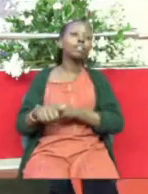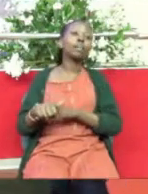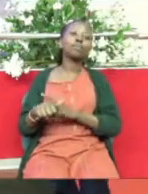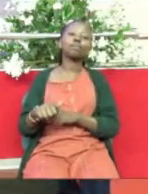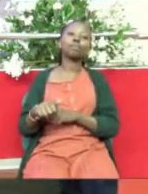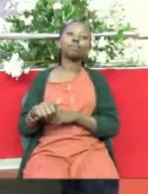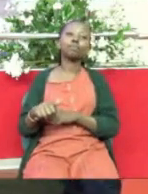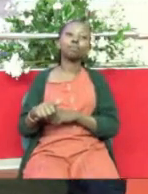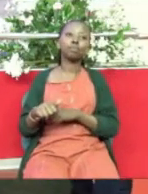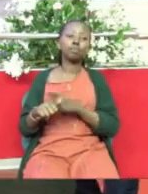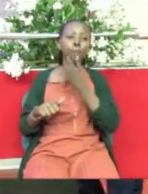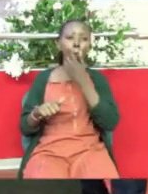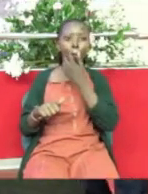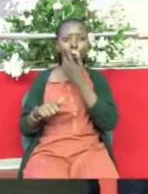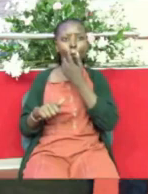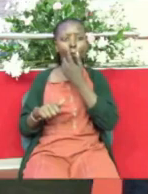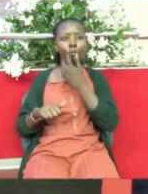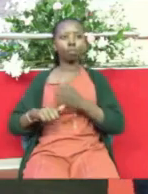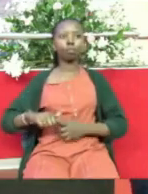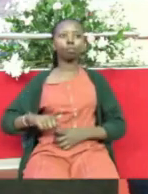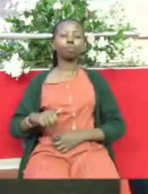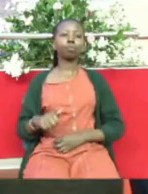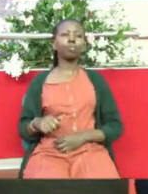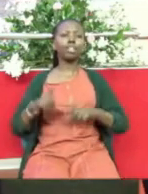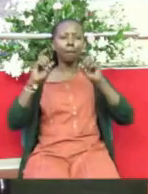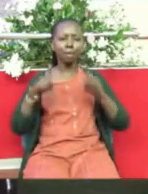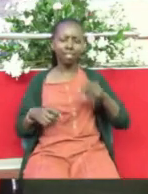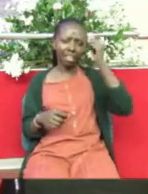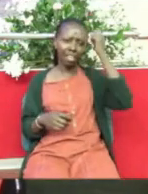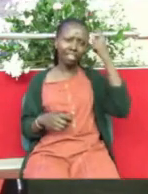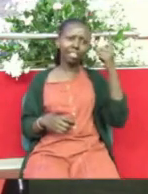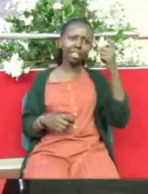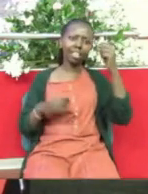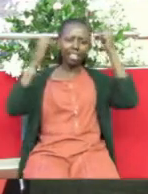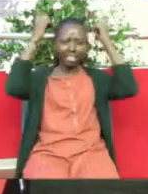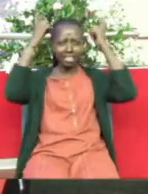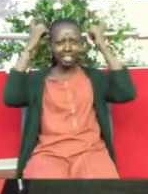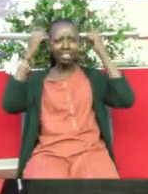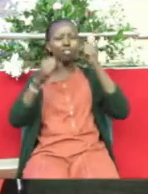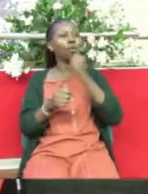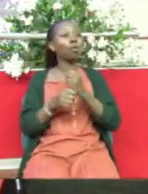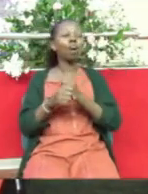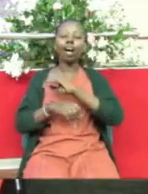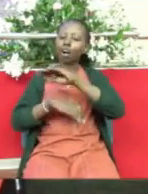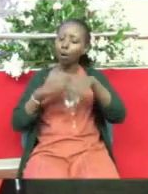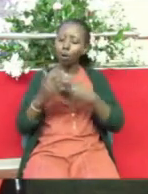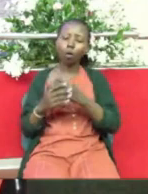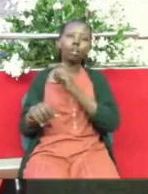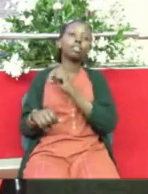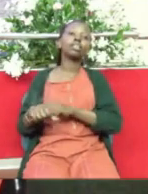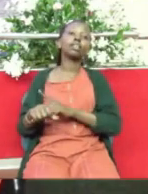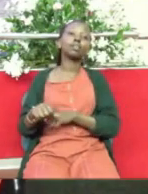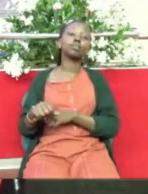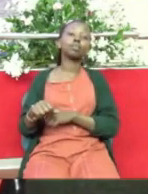muulize wajua shetani huko kazini siku zote. We need to understand that the devil is working full-time. Lazima tuelewe kwamba shetani